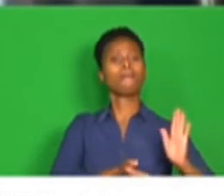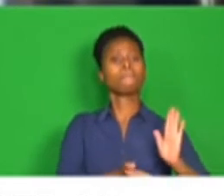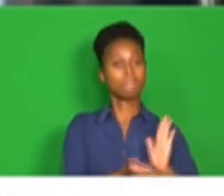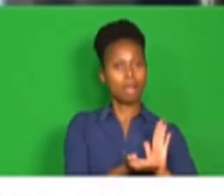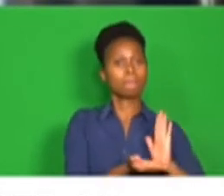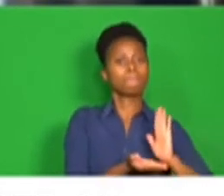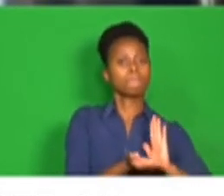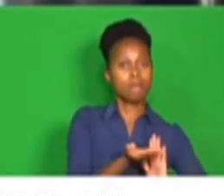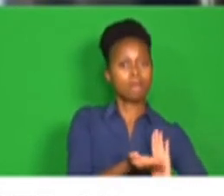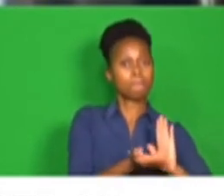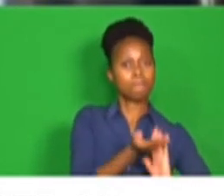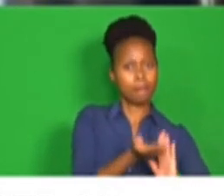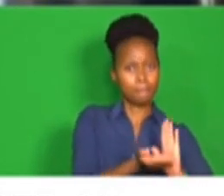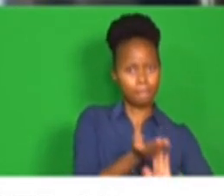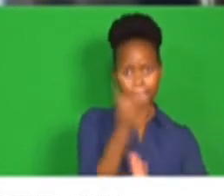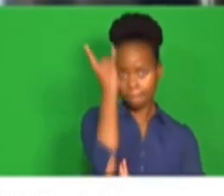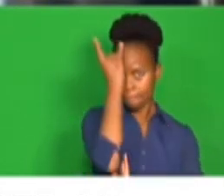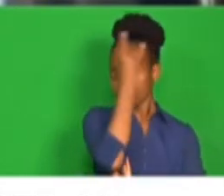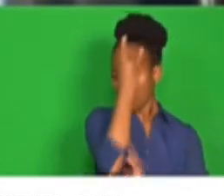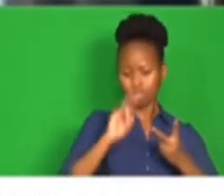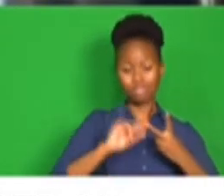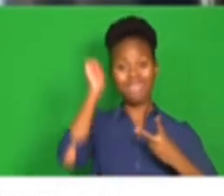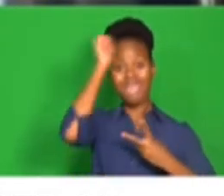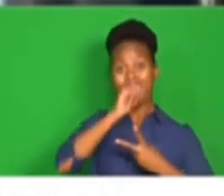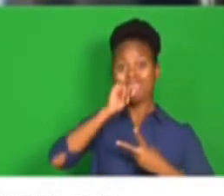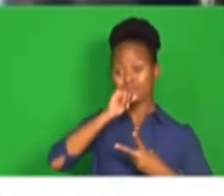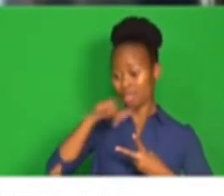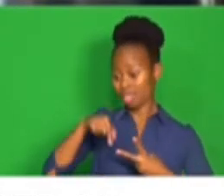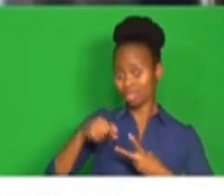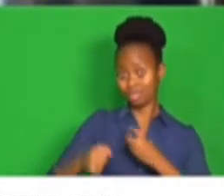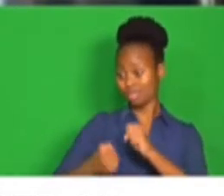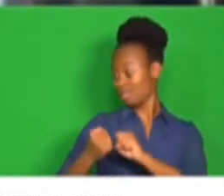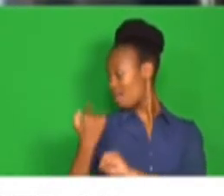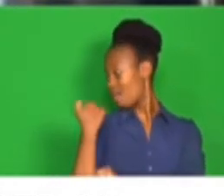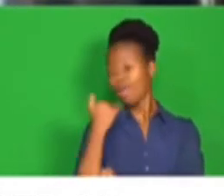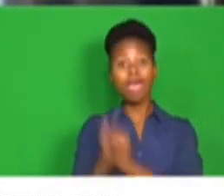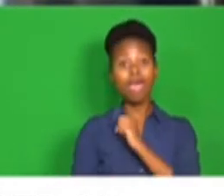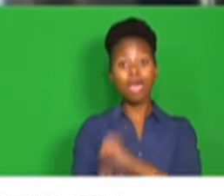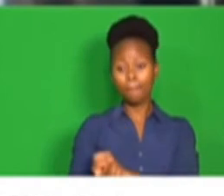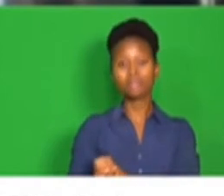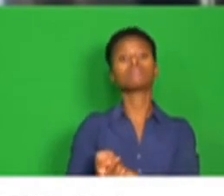outflows experienced in March and April this year.